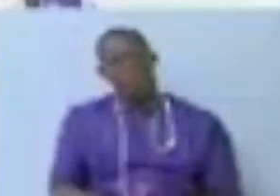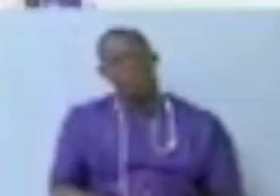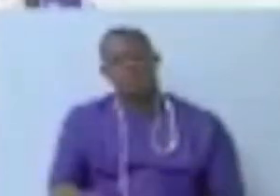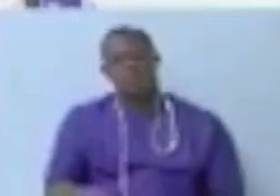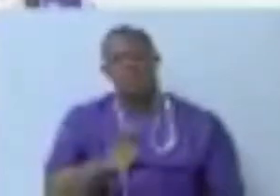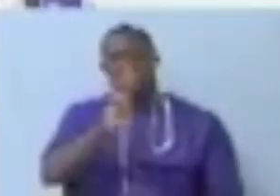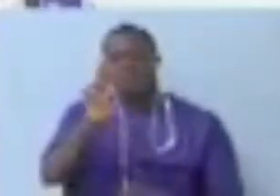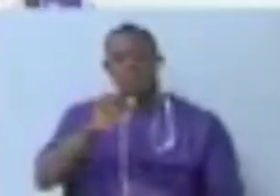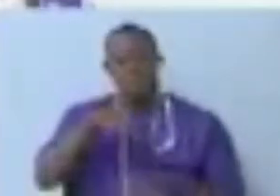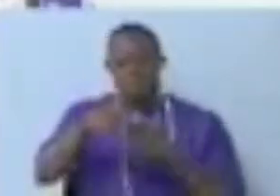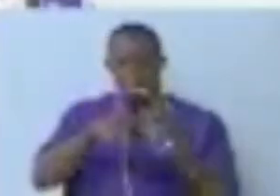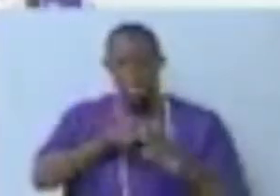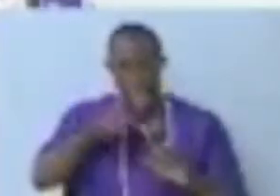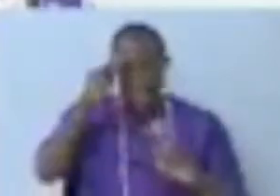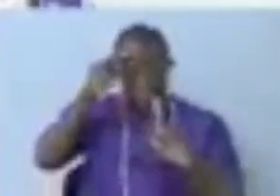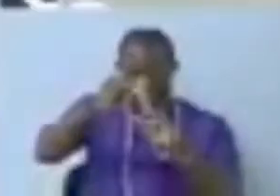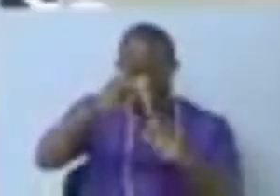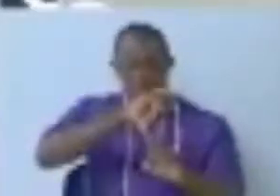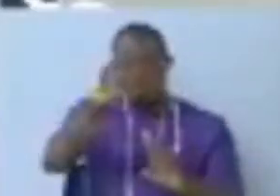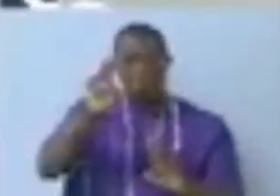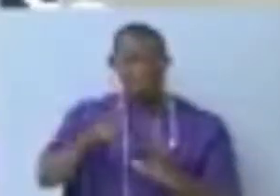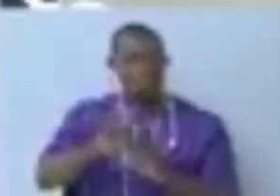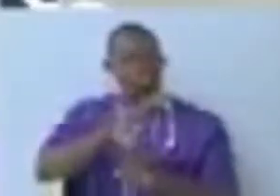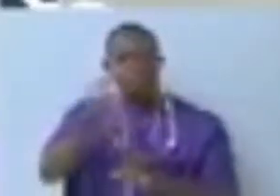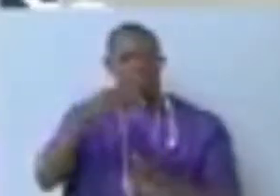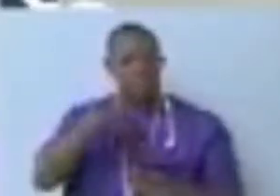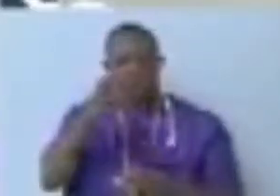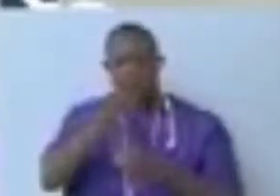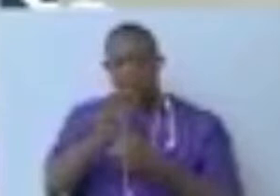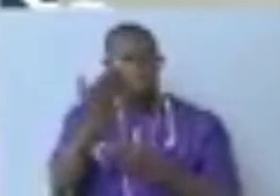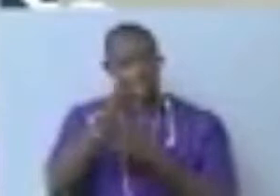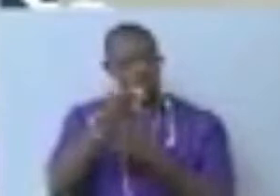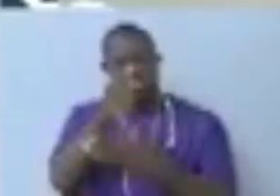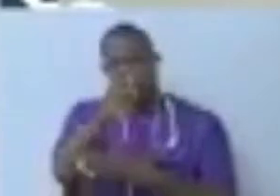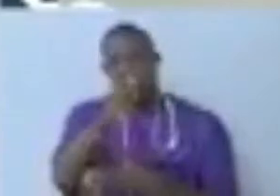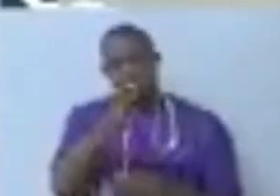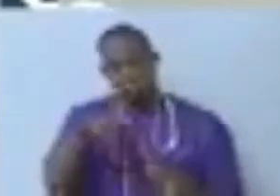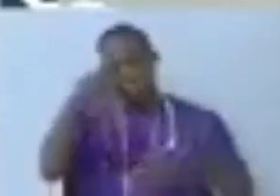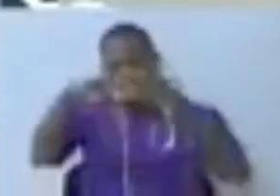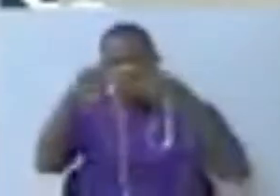that is not my objective. I'm not trying to distract you. So proceed.